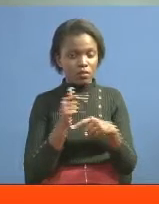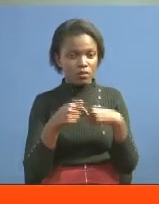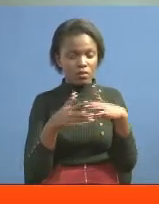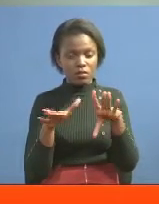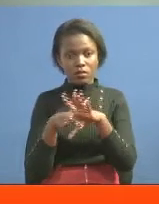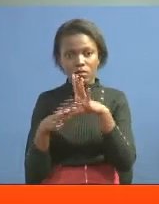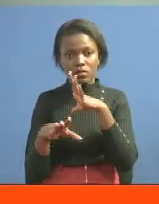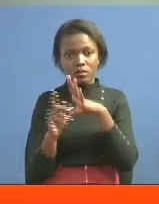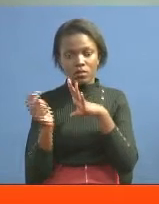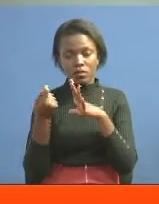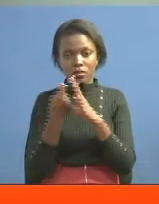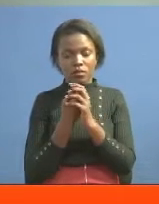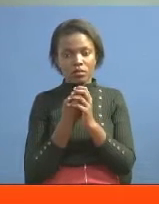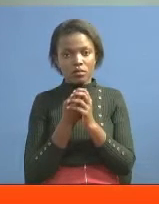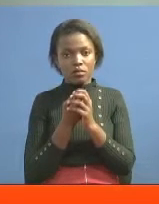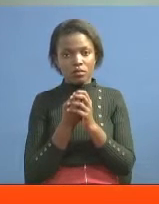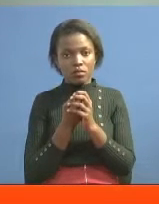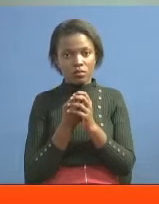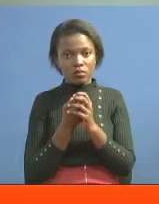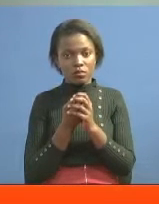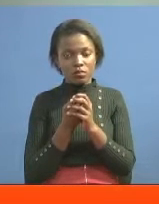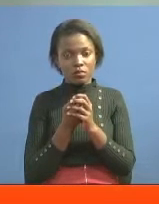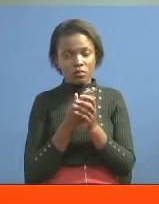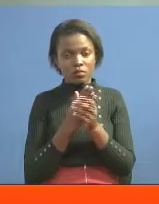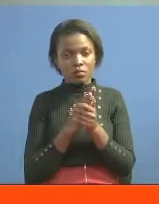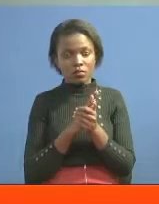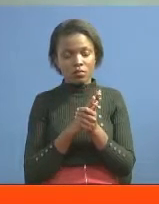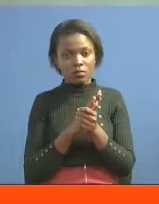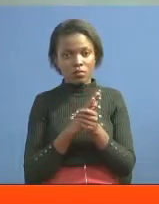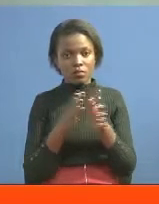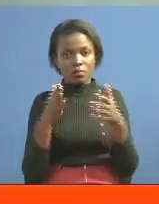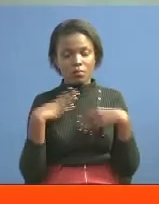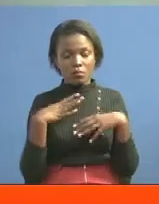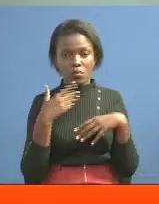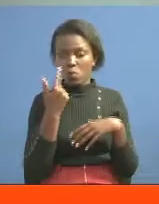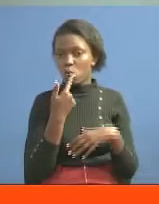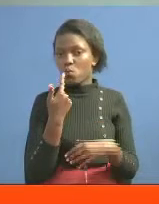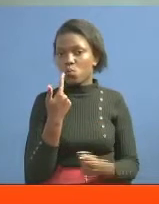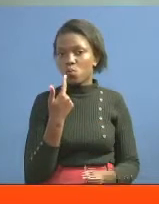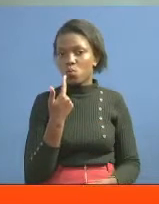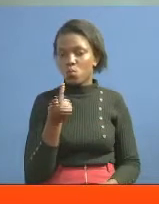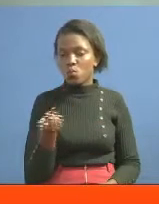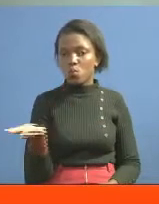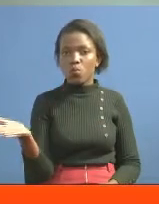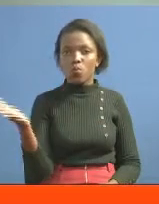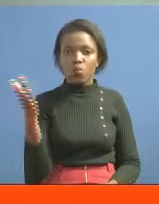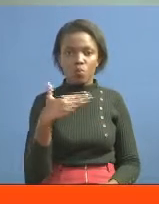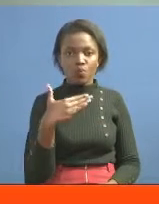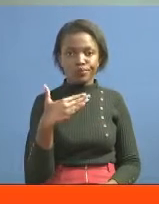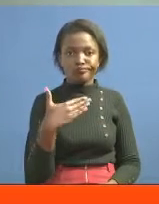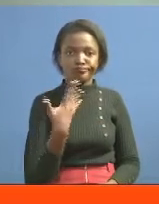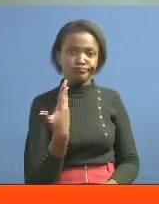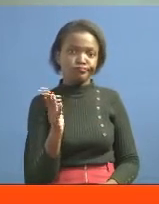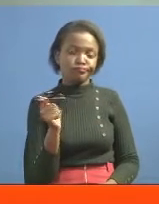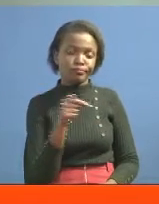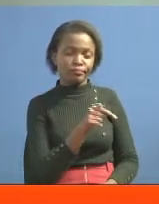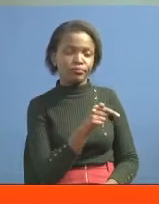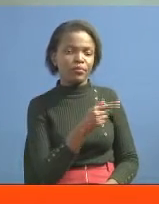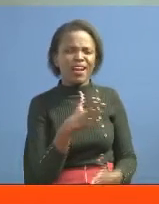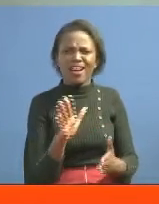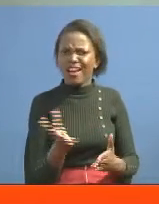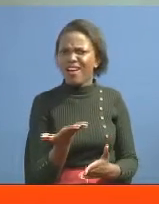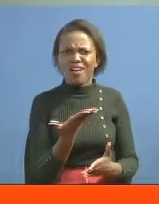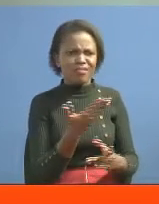going out right now, and a lot of stuff that was supposed to be coming in, and people as well who bring some of these things. How far are